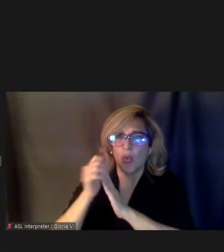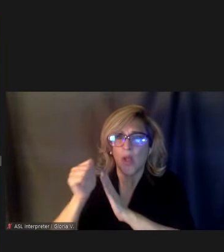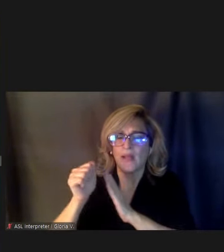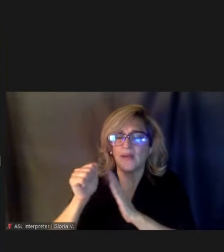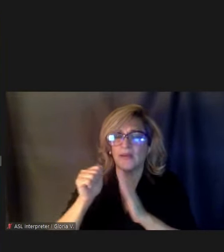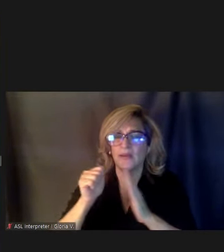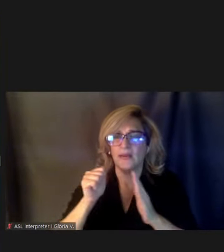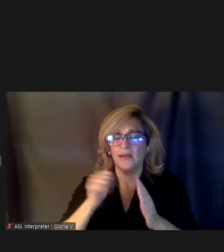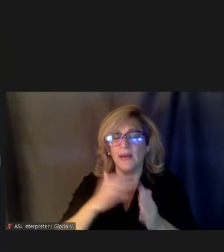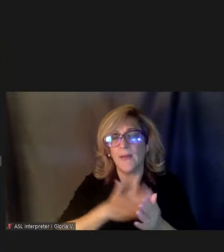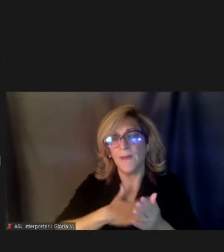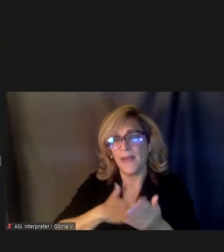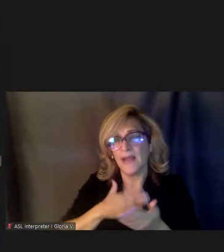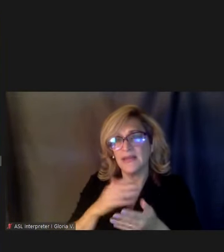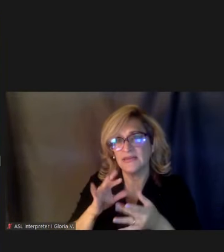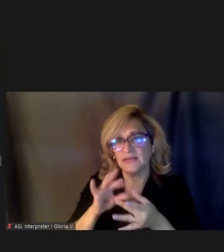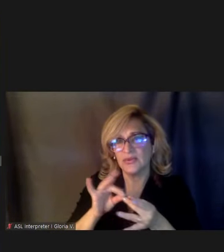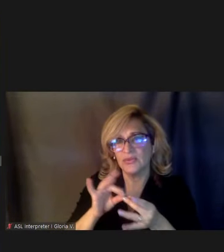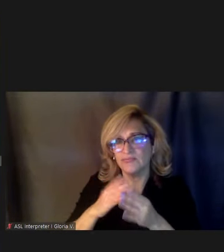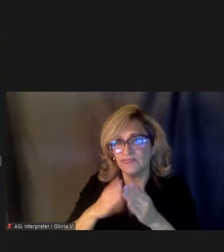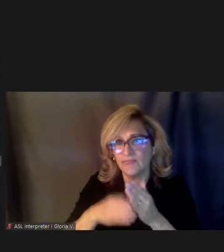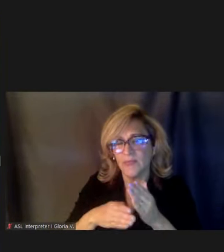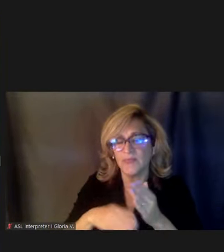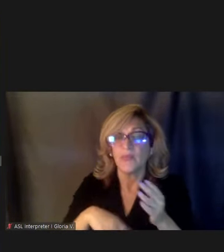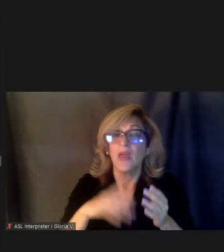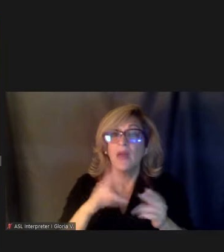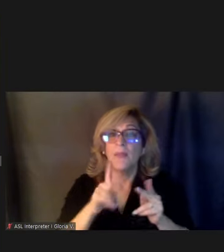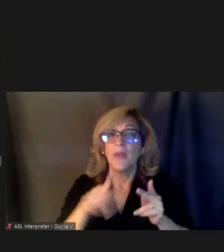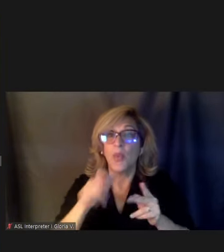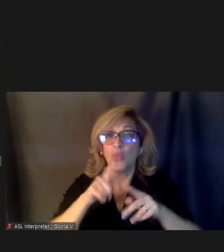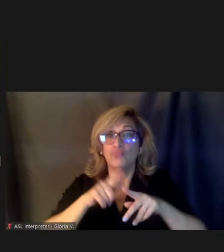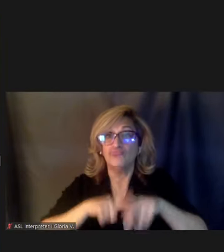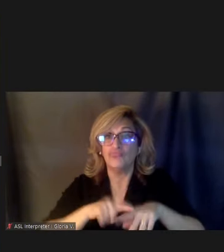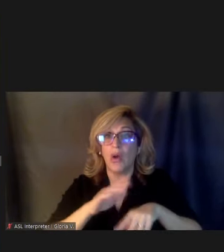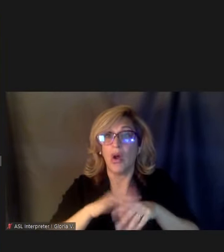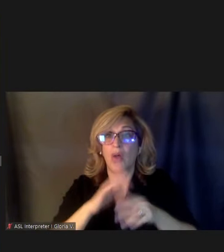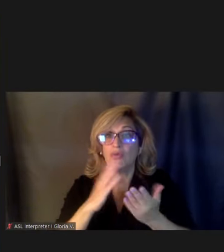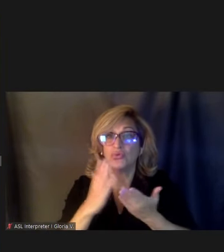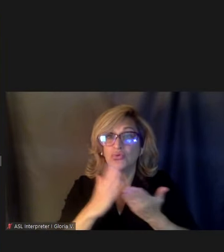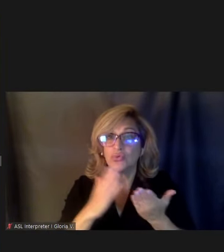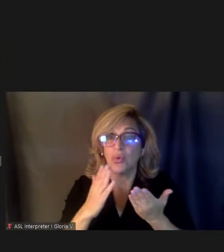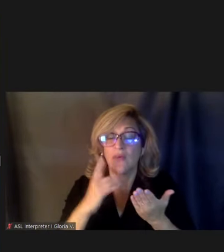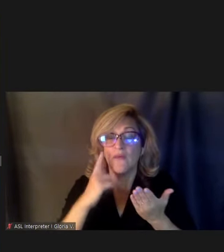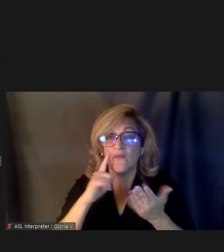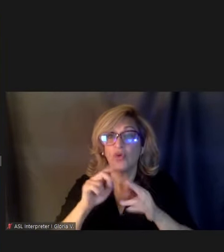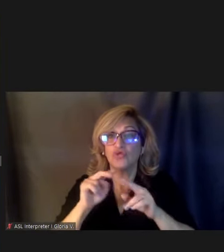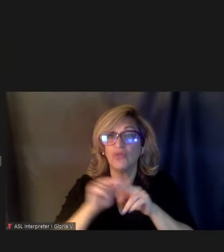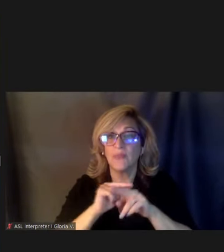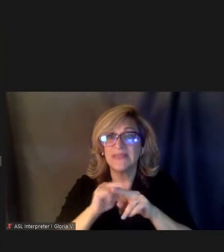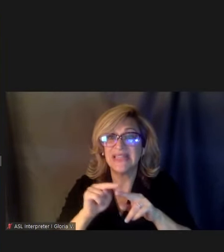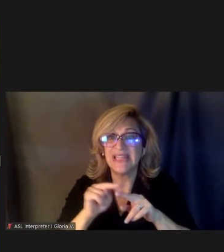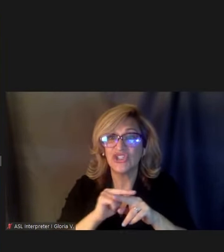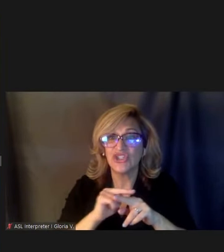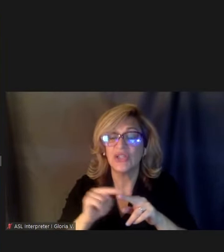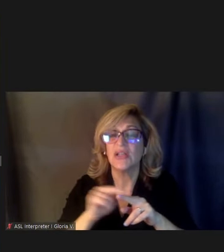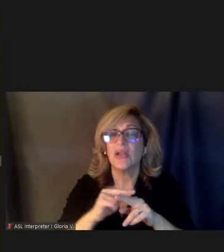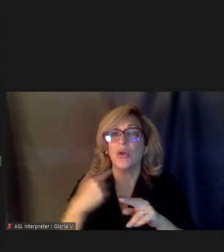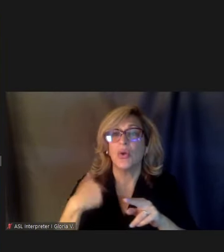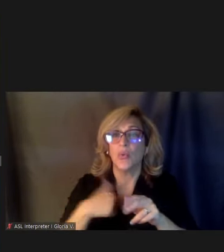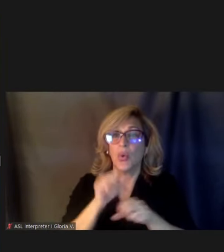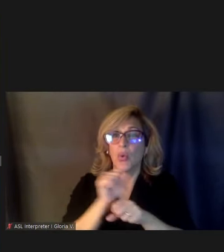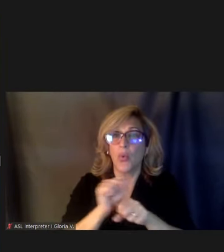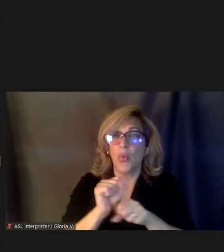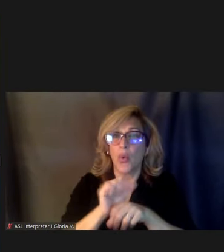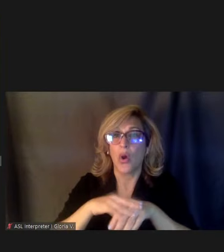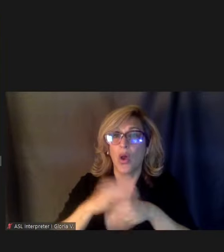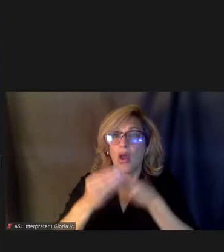on these drivers or those riders who depend on these services for reliable transportation, we need to look on other contribution. Thank